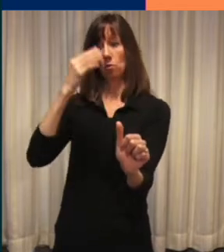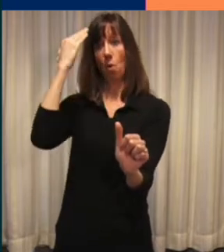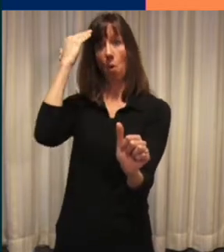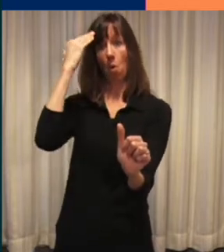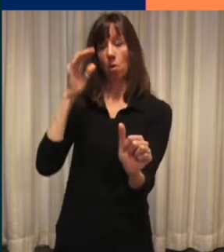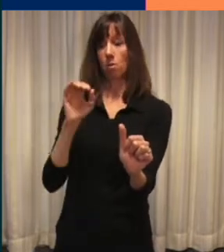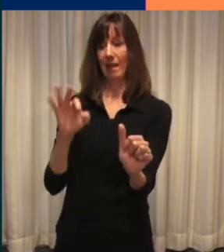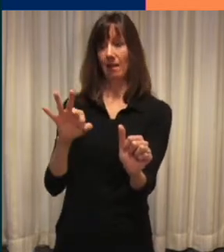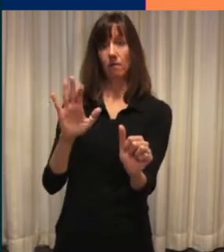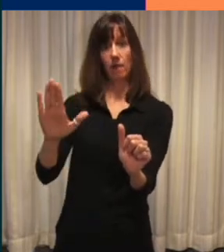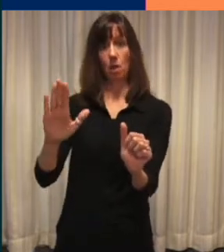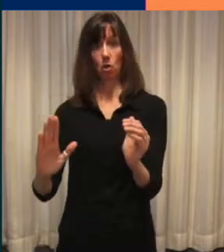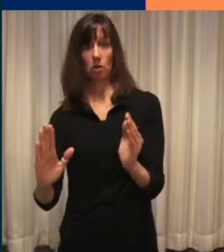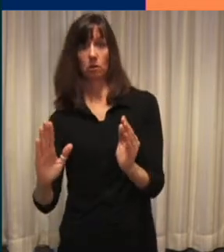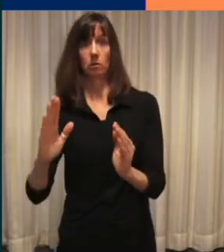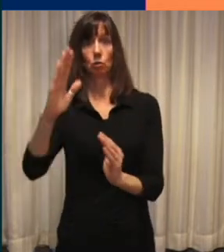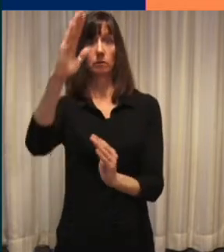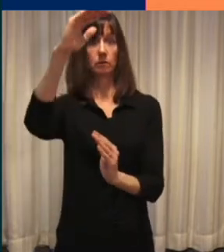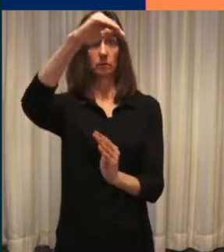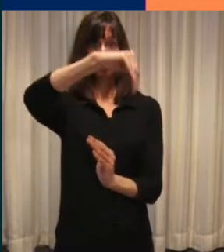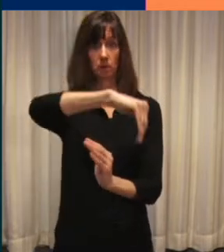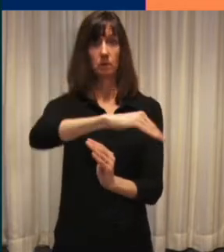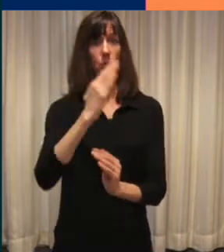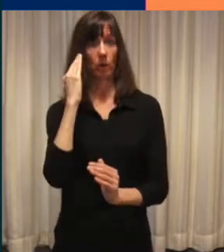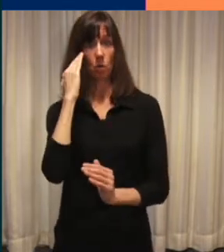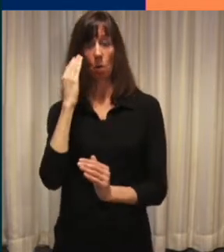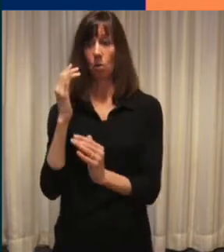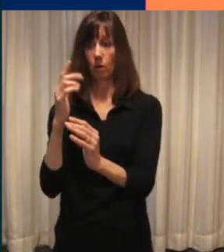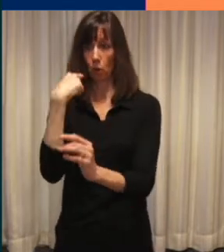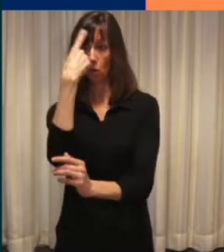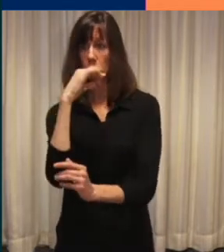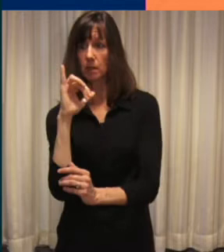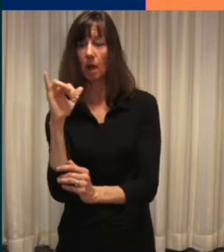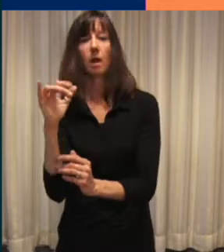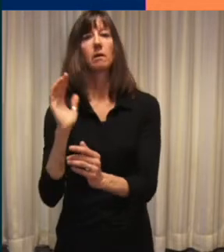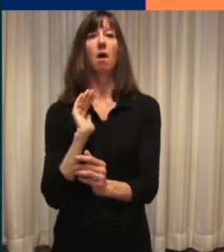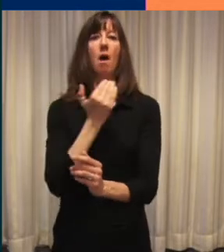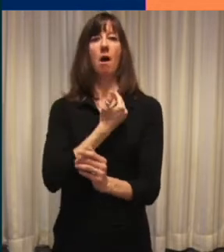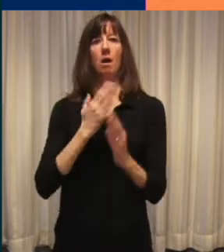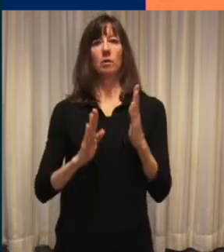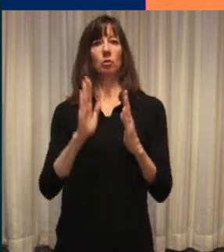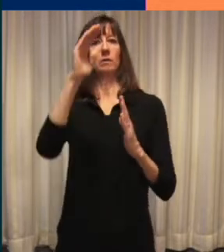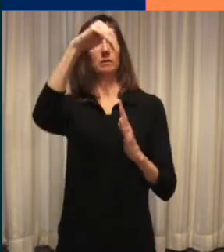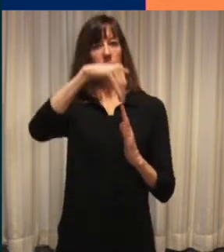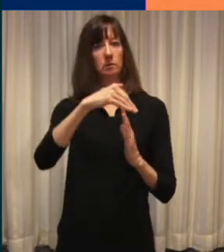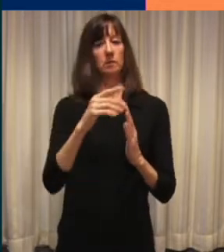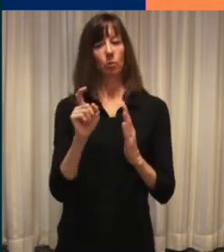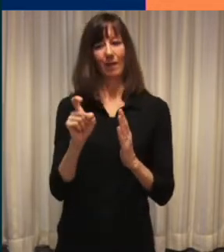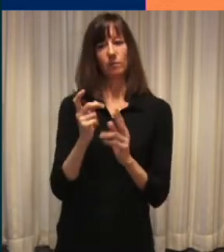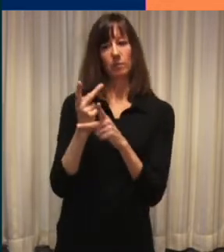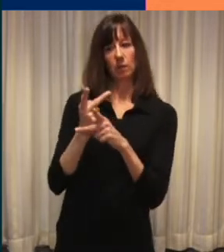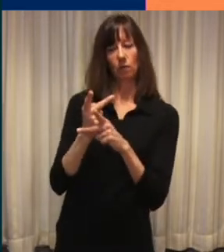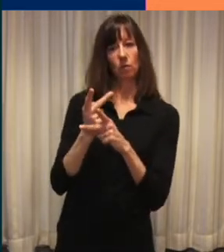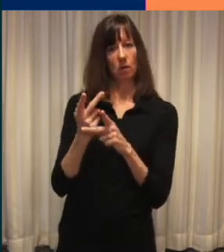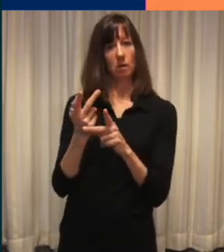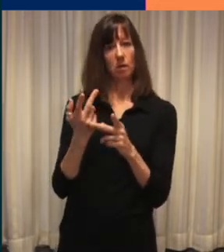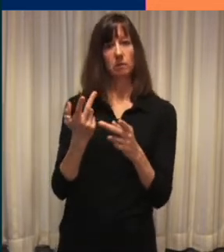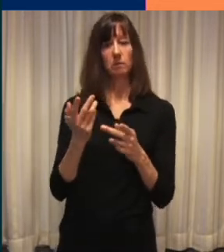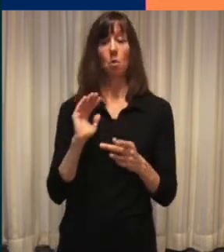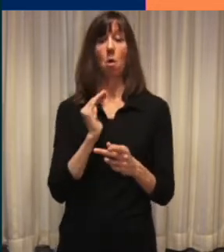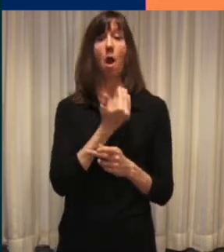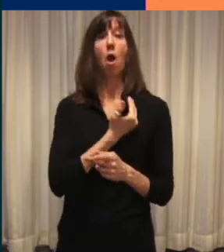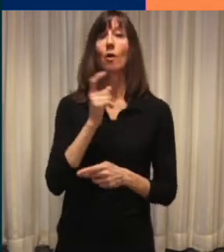that doubling every 4 to 5 days. And so again, the need to quadruple our hospital capacity is